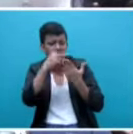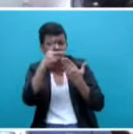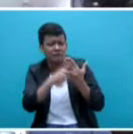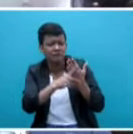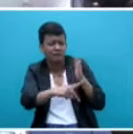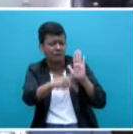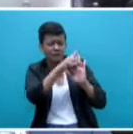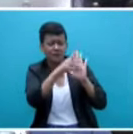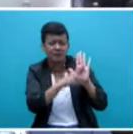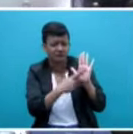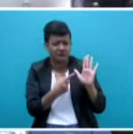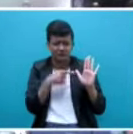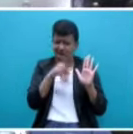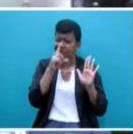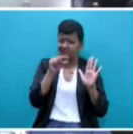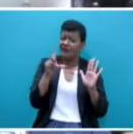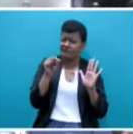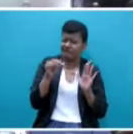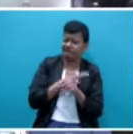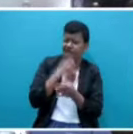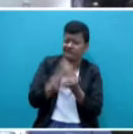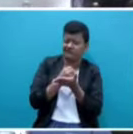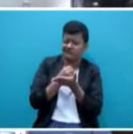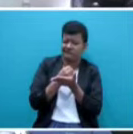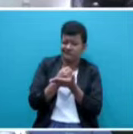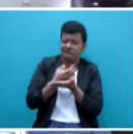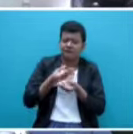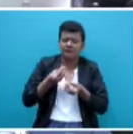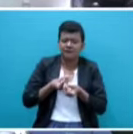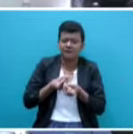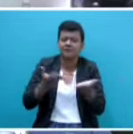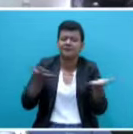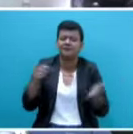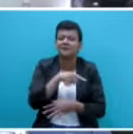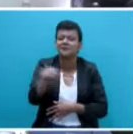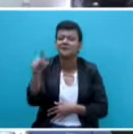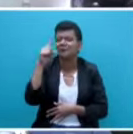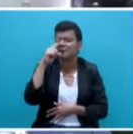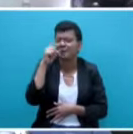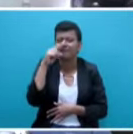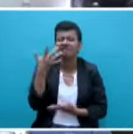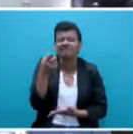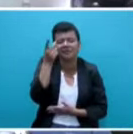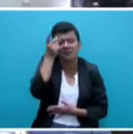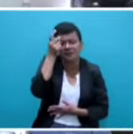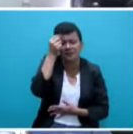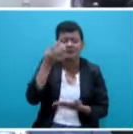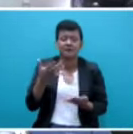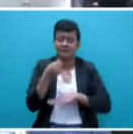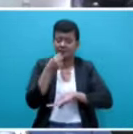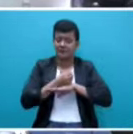that services are delivered to the Fijian people. In essence, Mr. Speaker, sir, government has to execute and